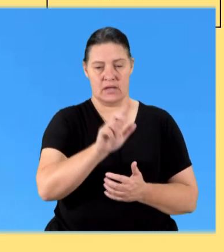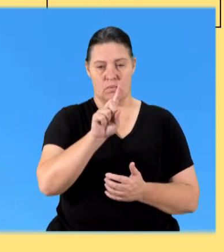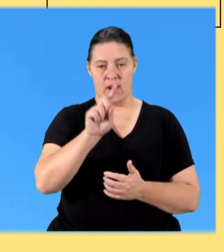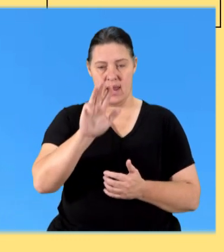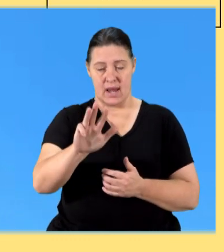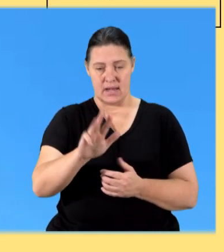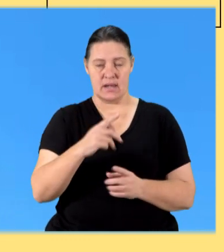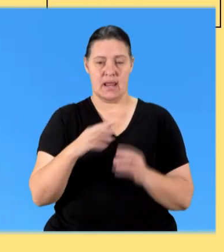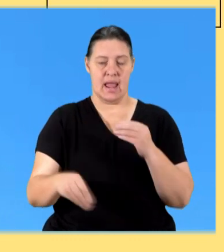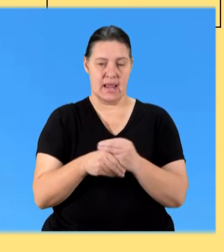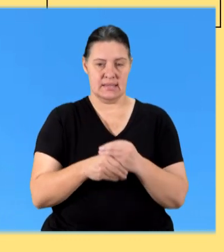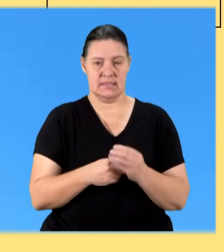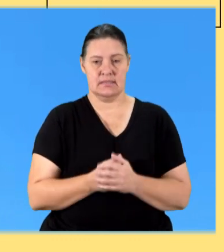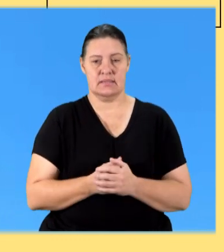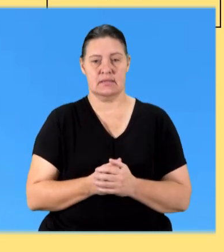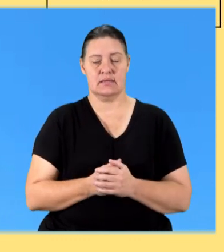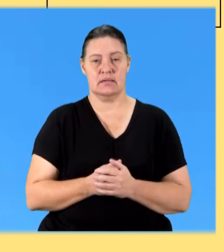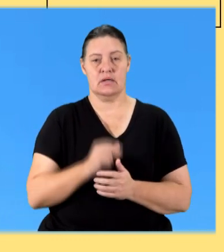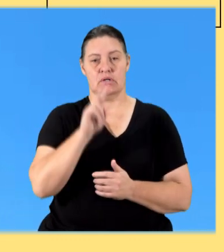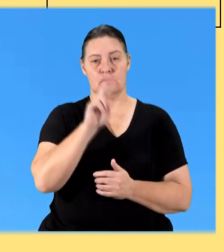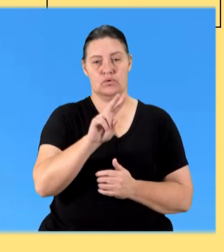819 plus